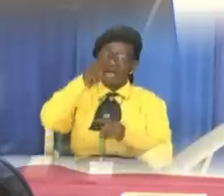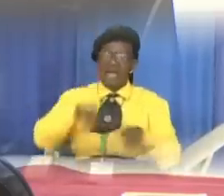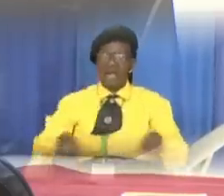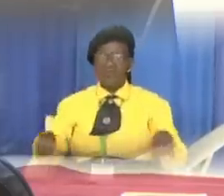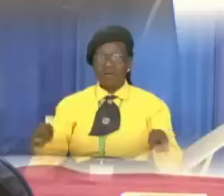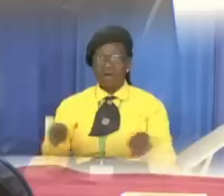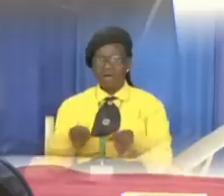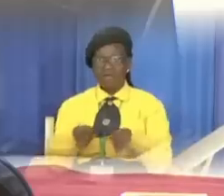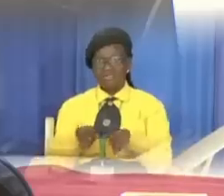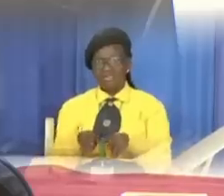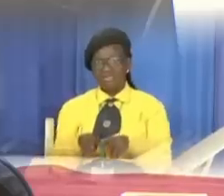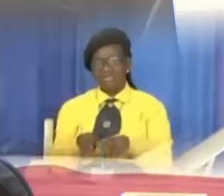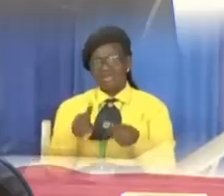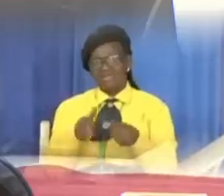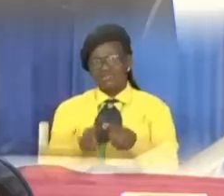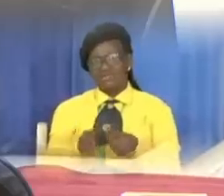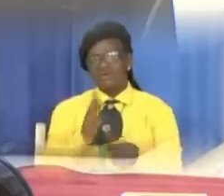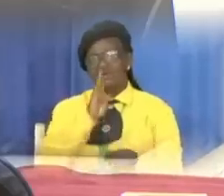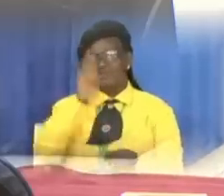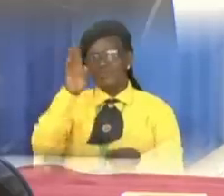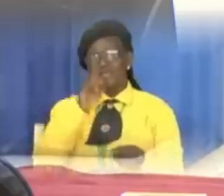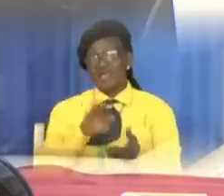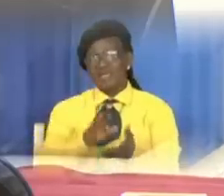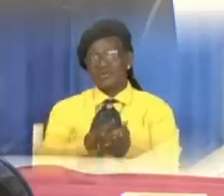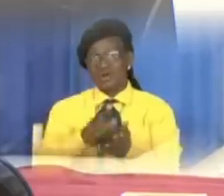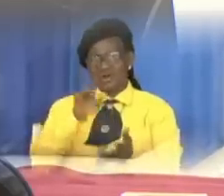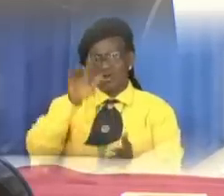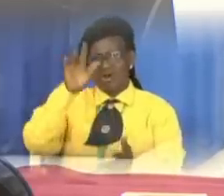You are worthy to be